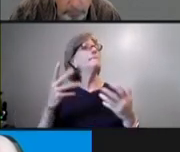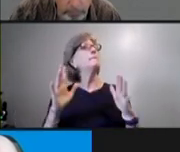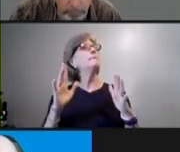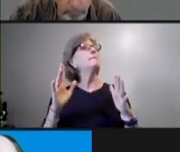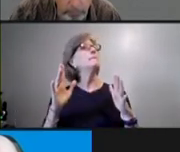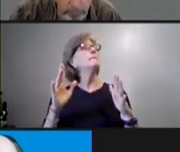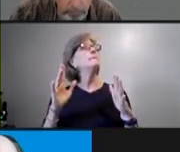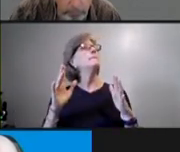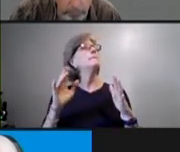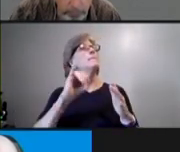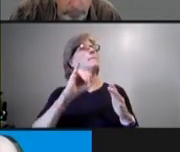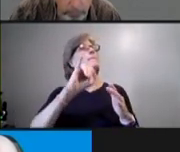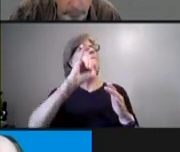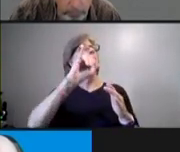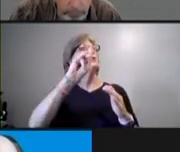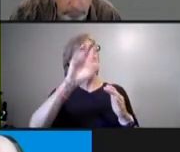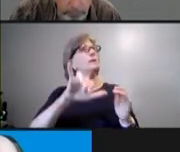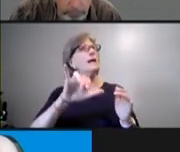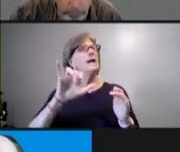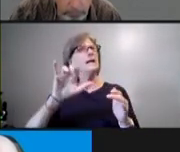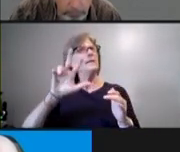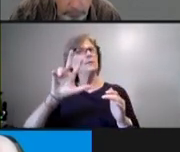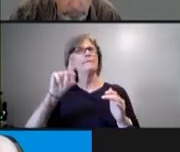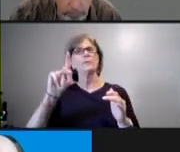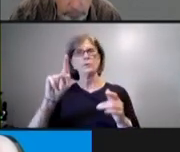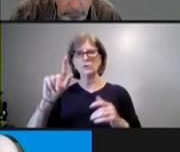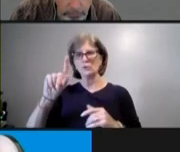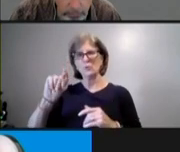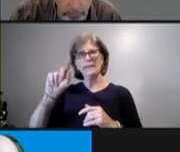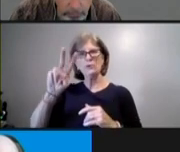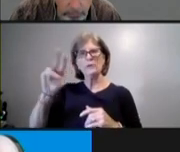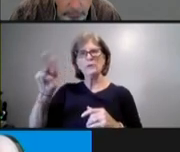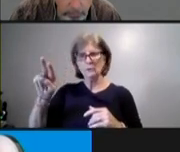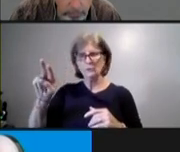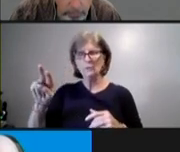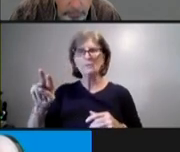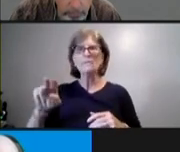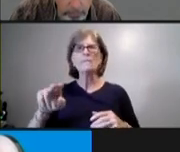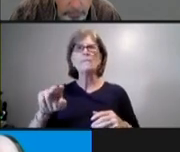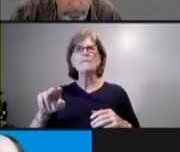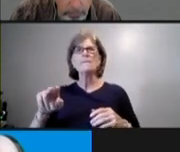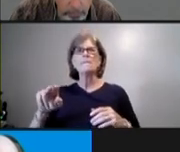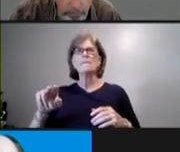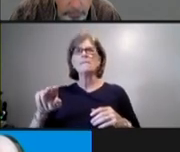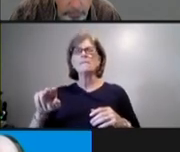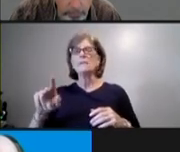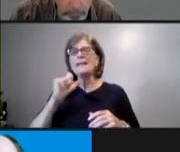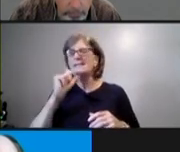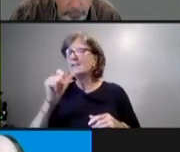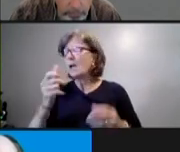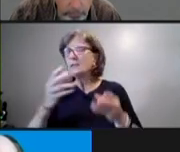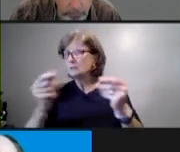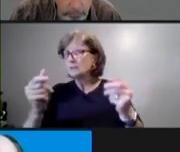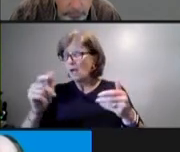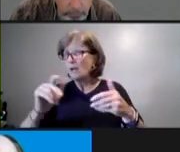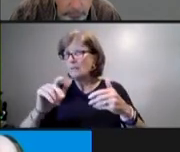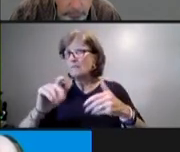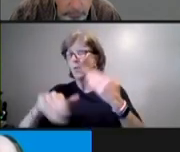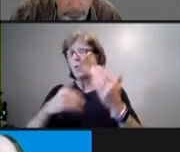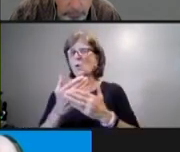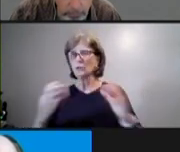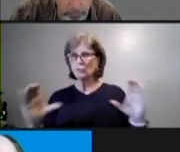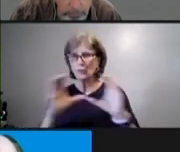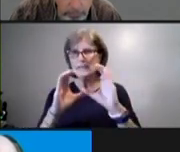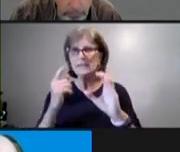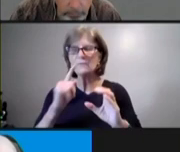July 31st of 2022, is that obviously that did not solve the eviction crisis. It